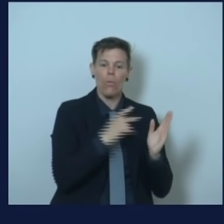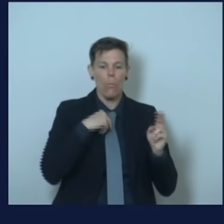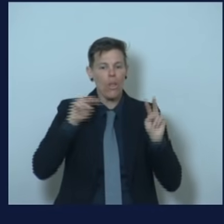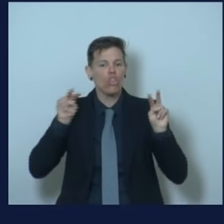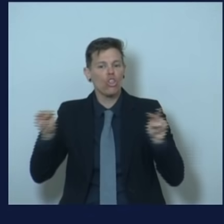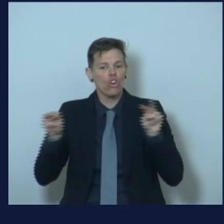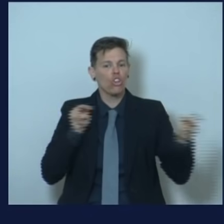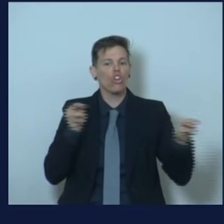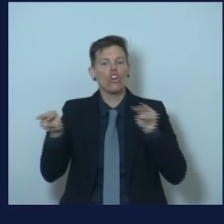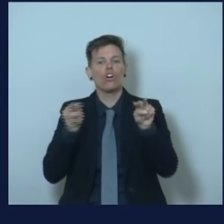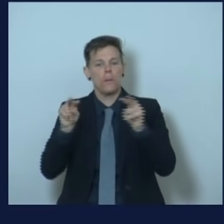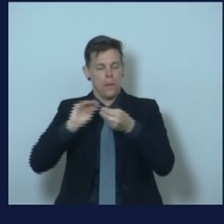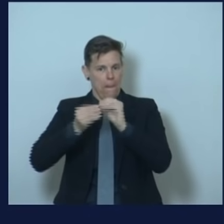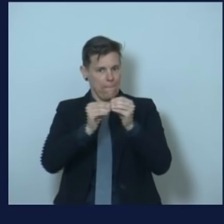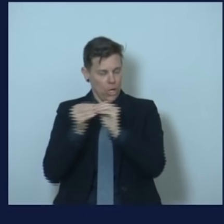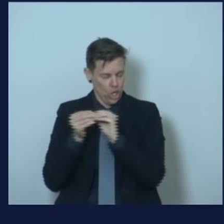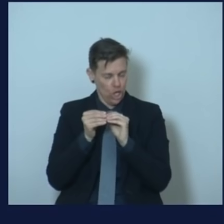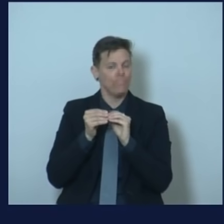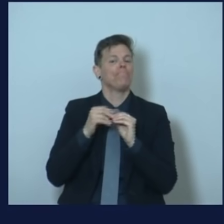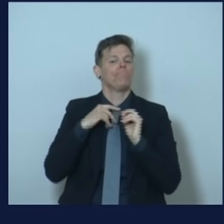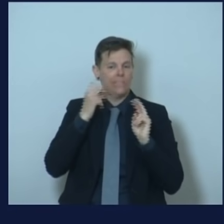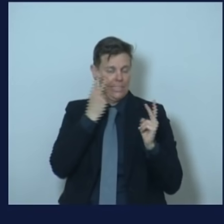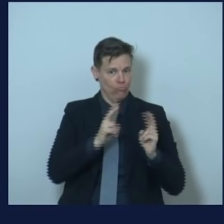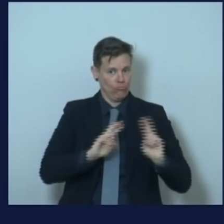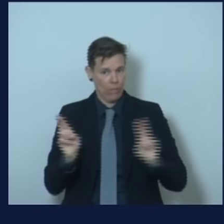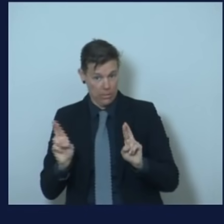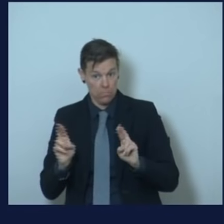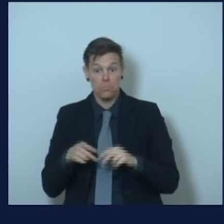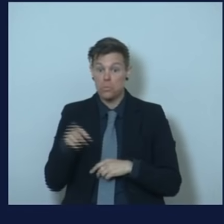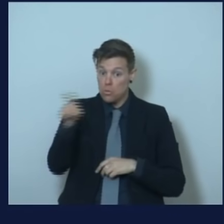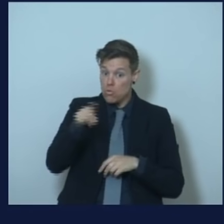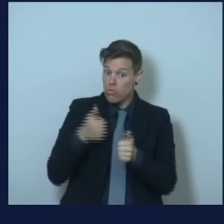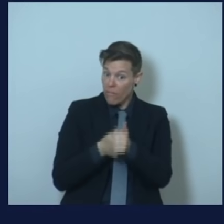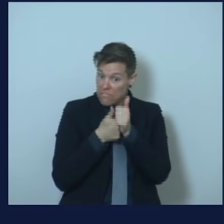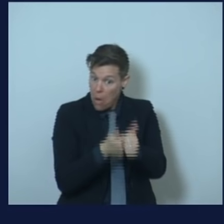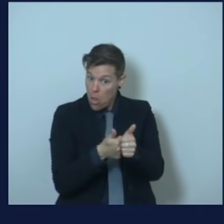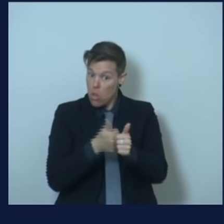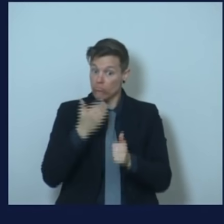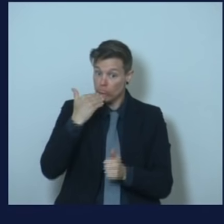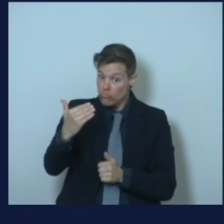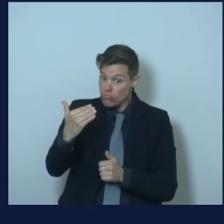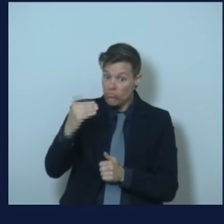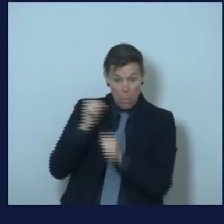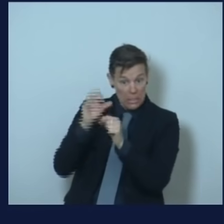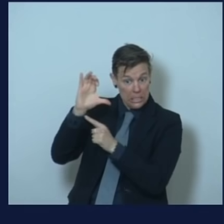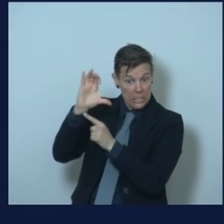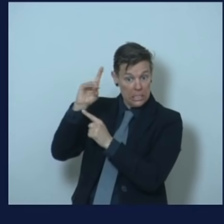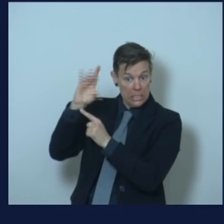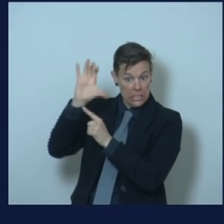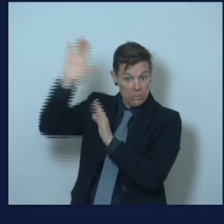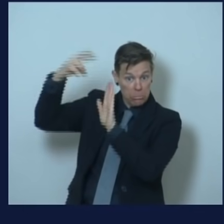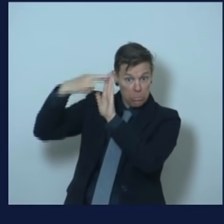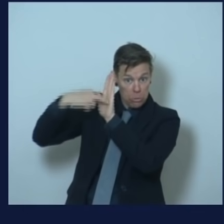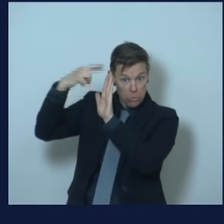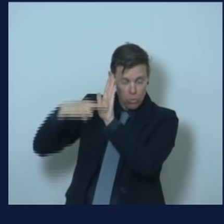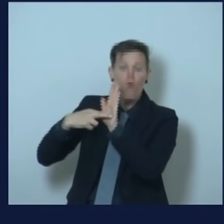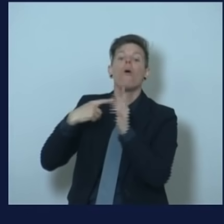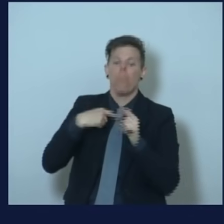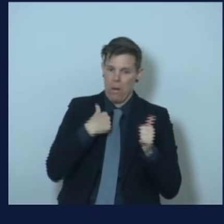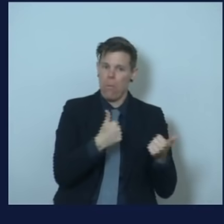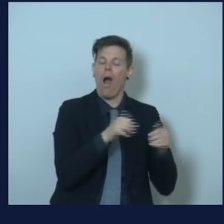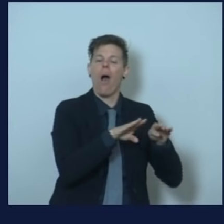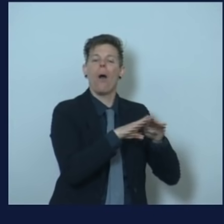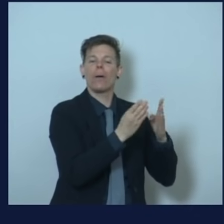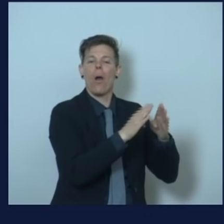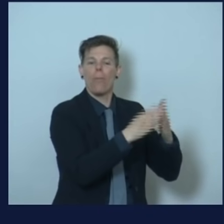following these CDC best practice guidelines. So before we can move forward, I have to see unequivocally